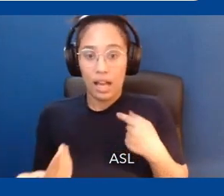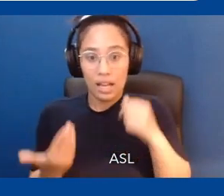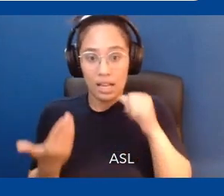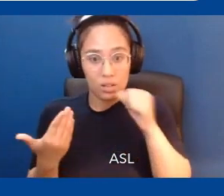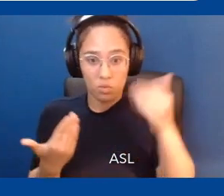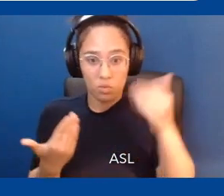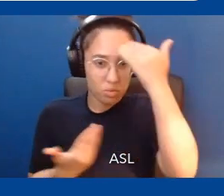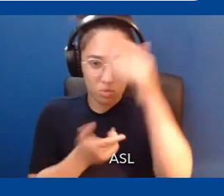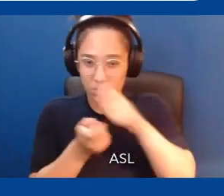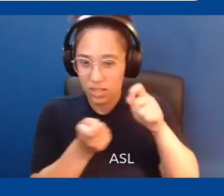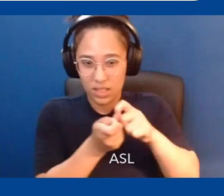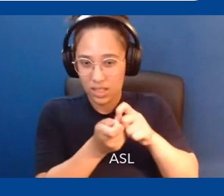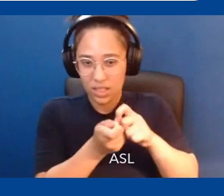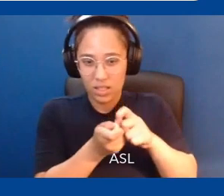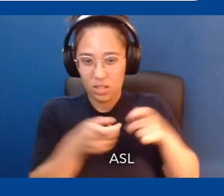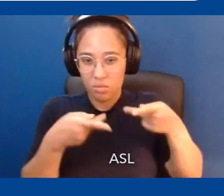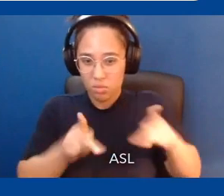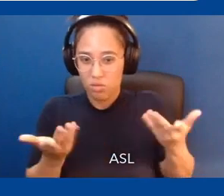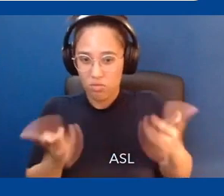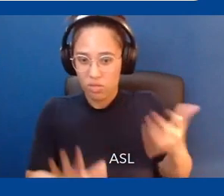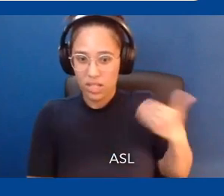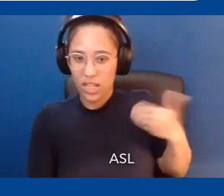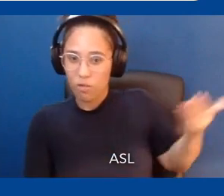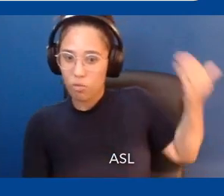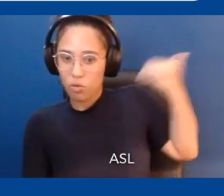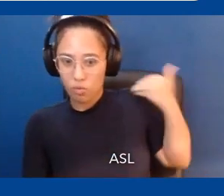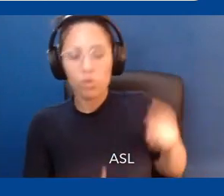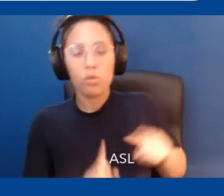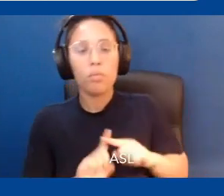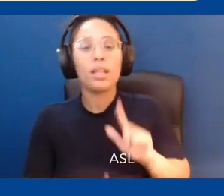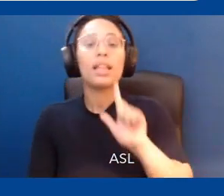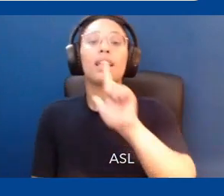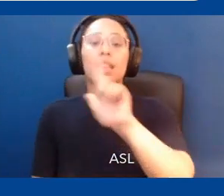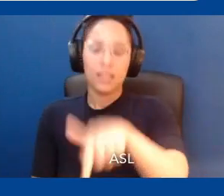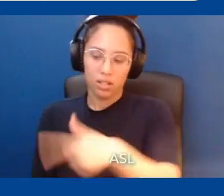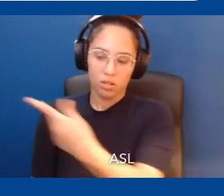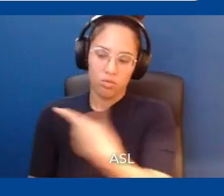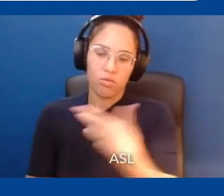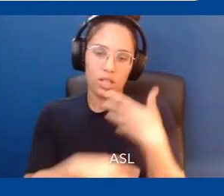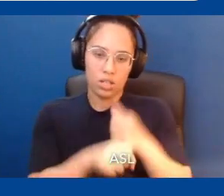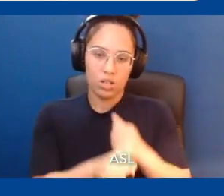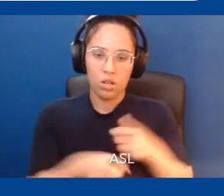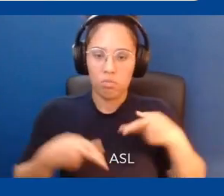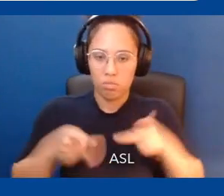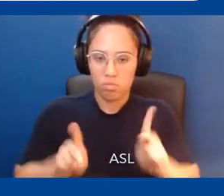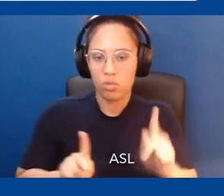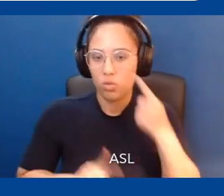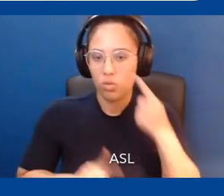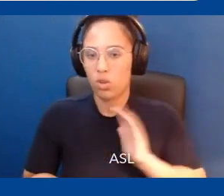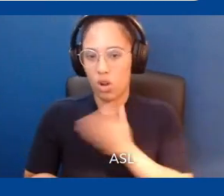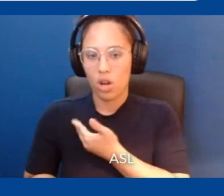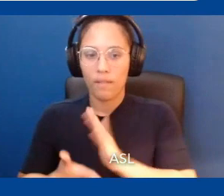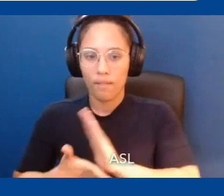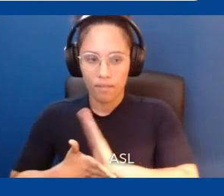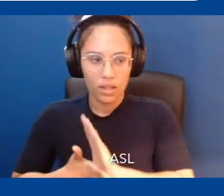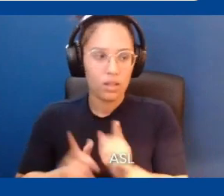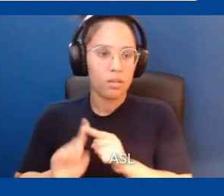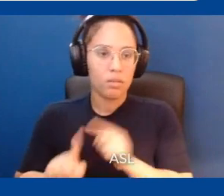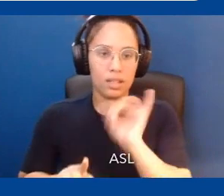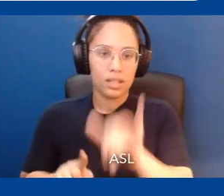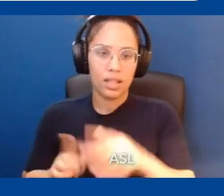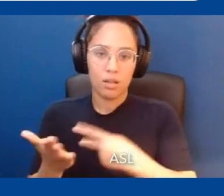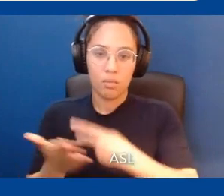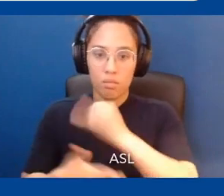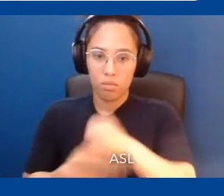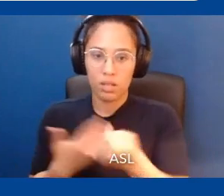permission to use it for the film. But so that whole project happened where I first listened